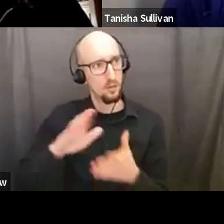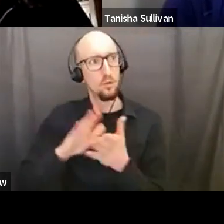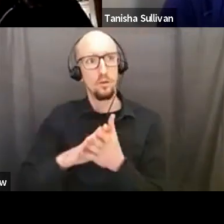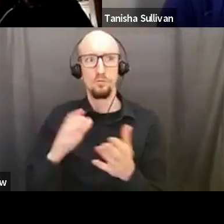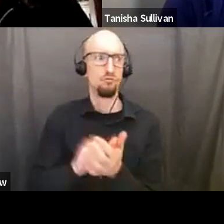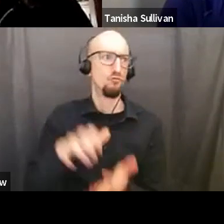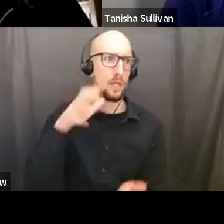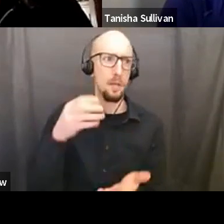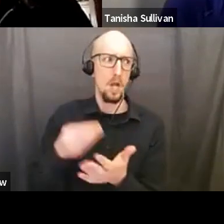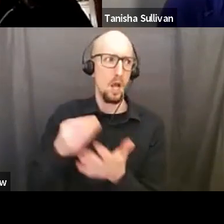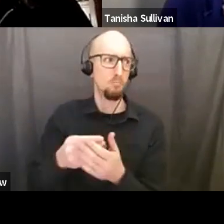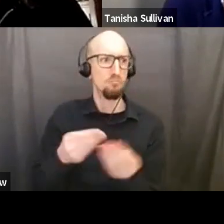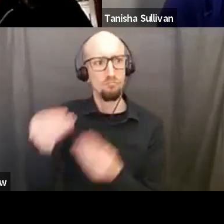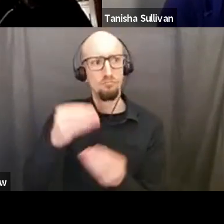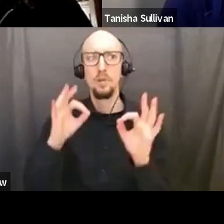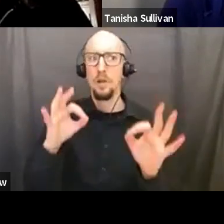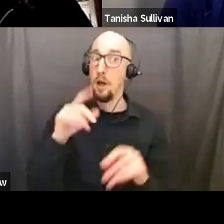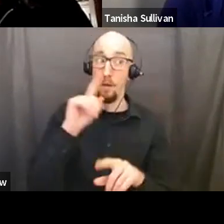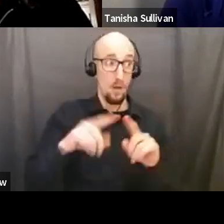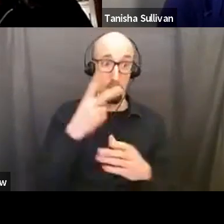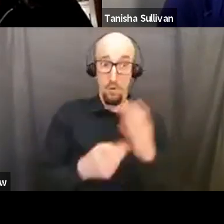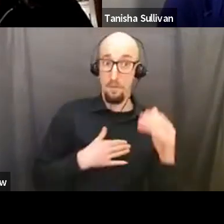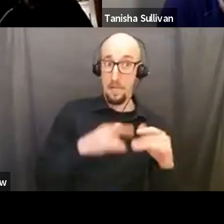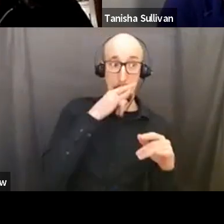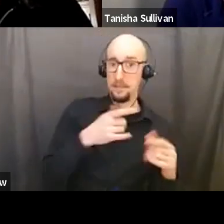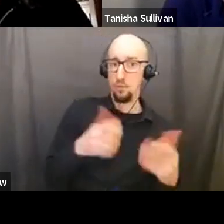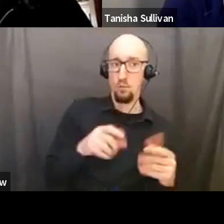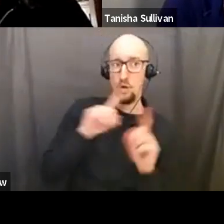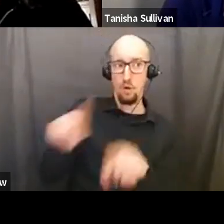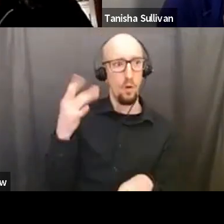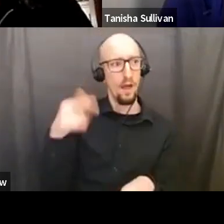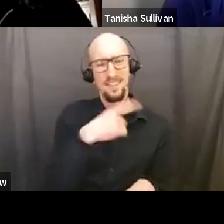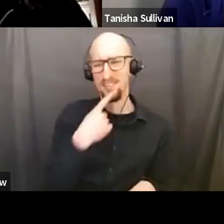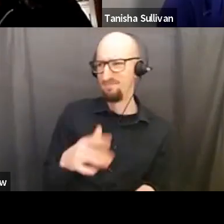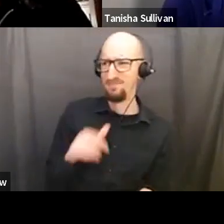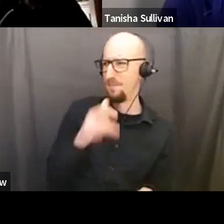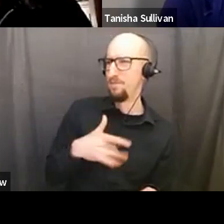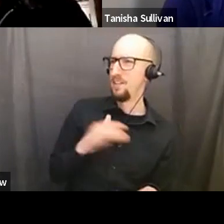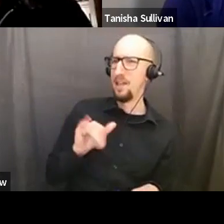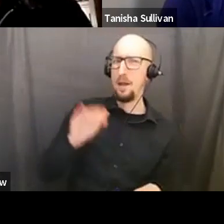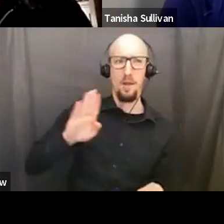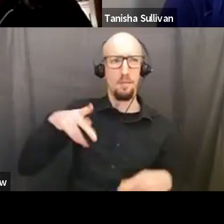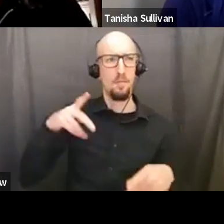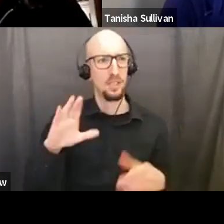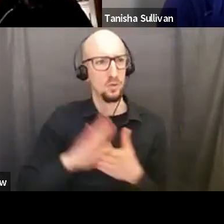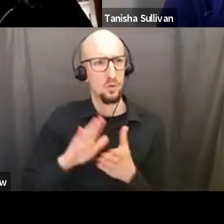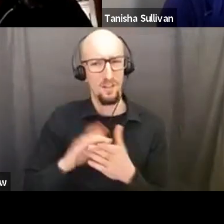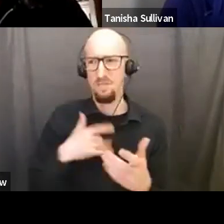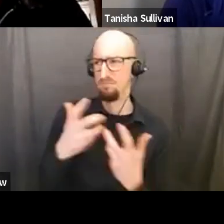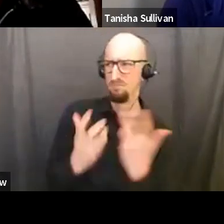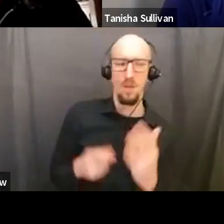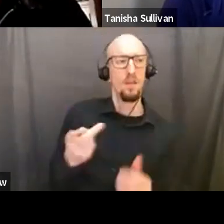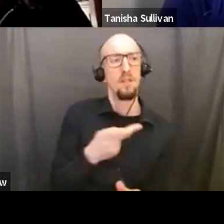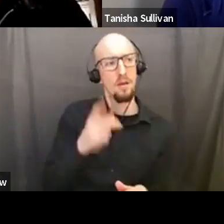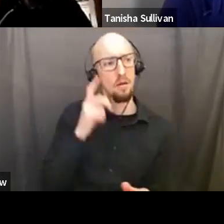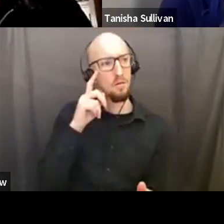riches, but both of my kids ultimately chose not to pursue BLS because, as they said, it did not feel like a Boston public school. They both noted the